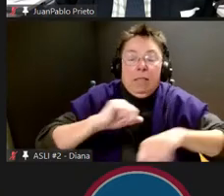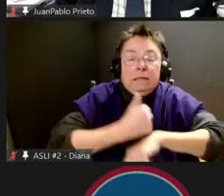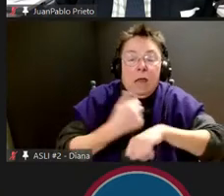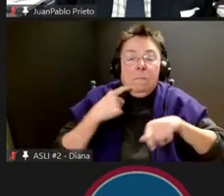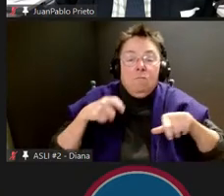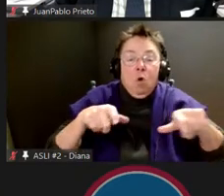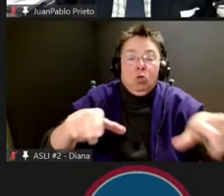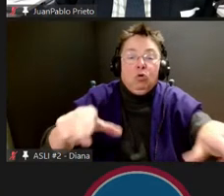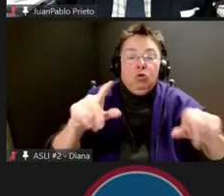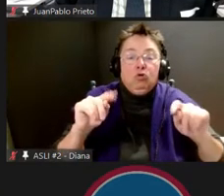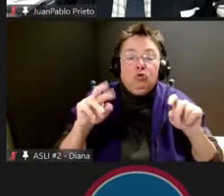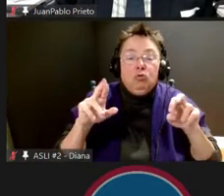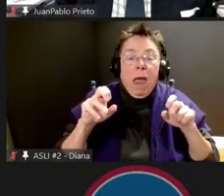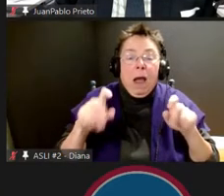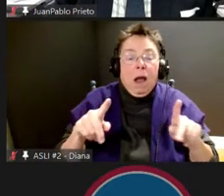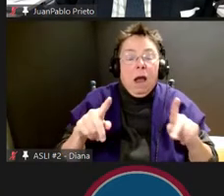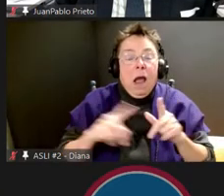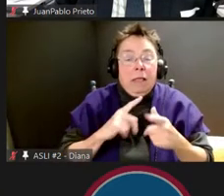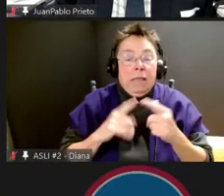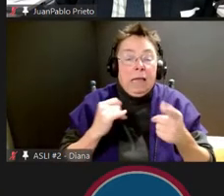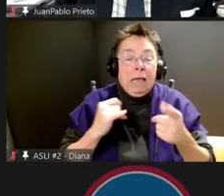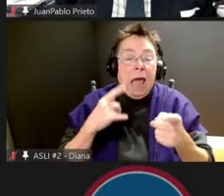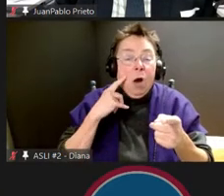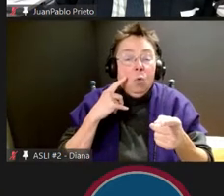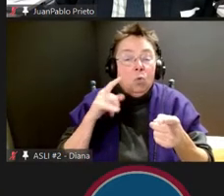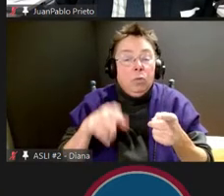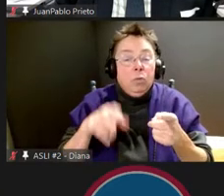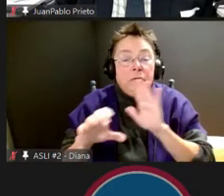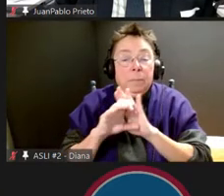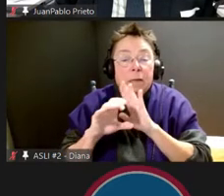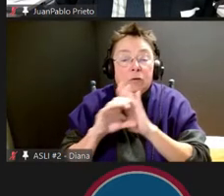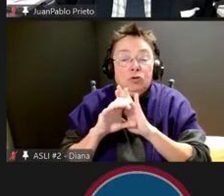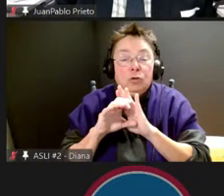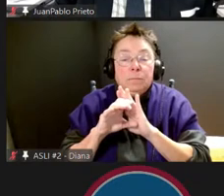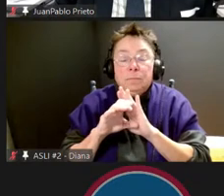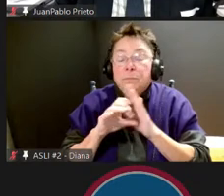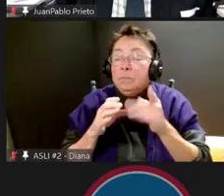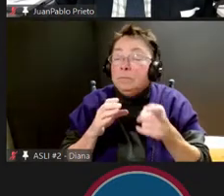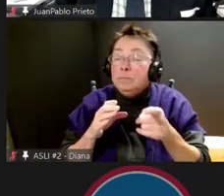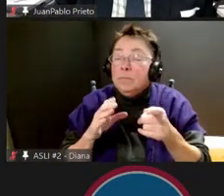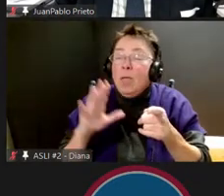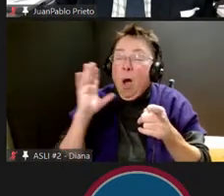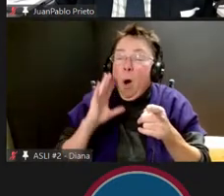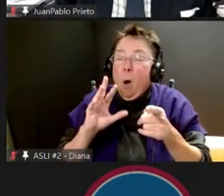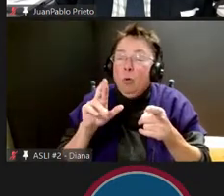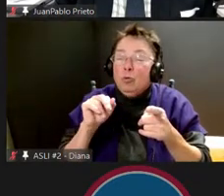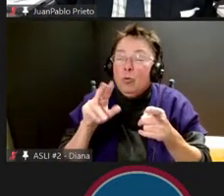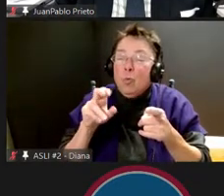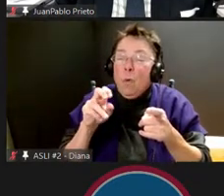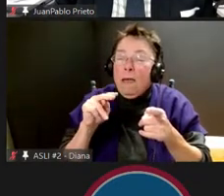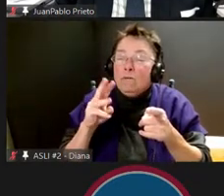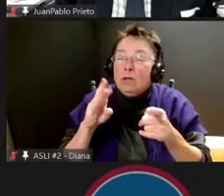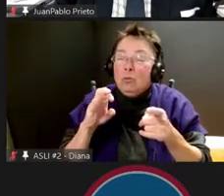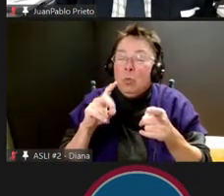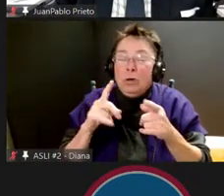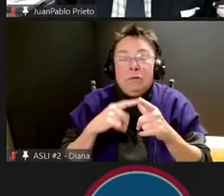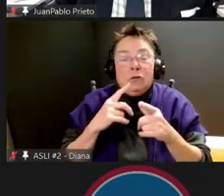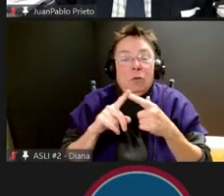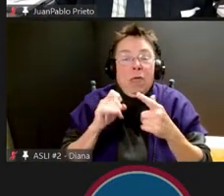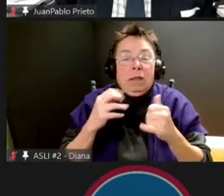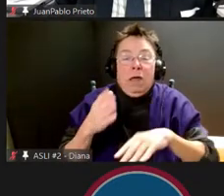So next slide. Here's the old Ravenswood structure there that's in restoration. So here they're